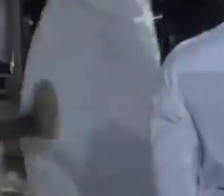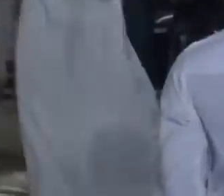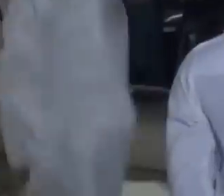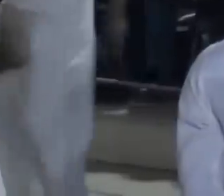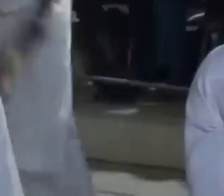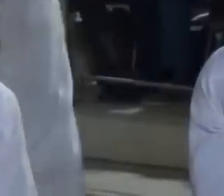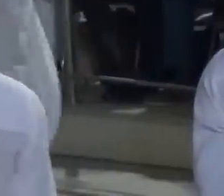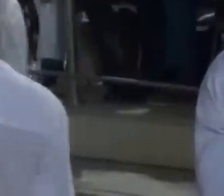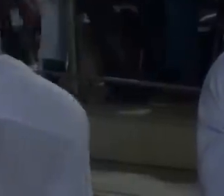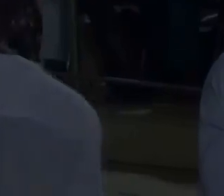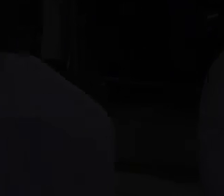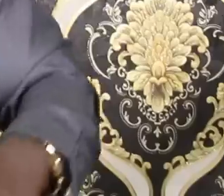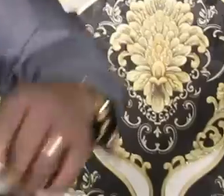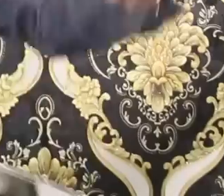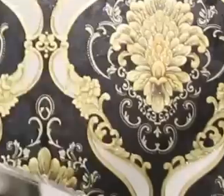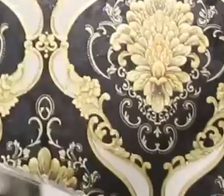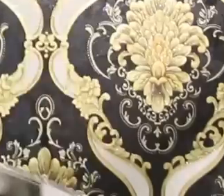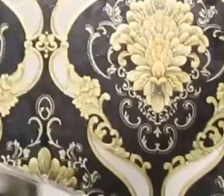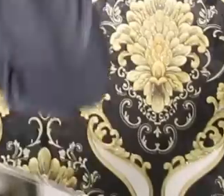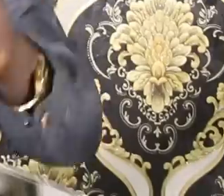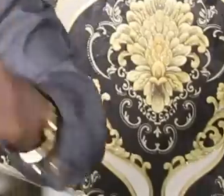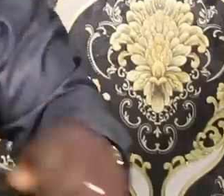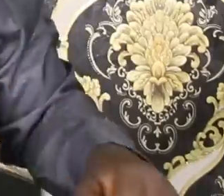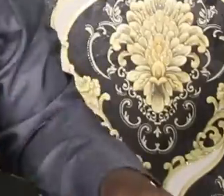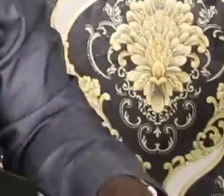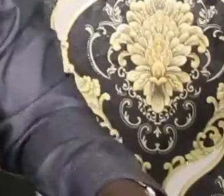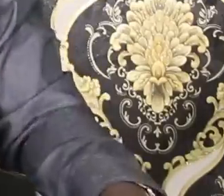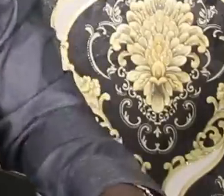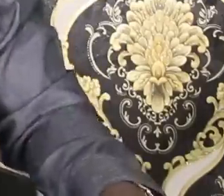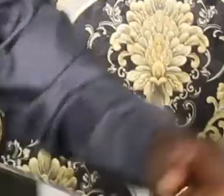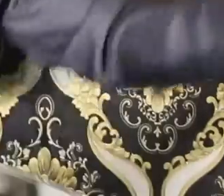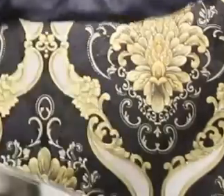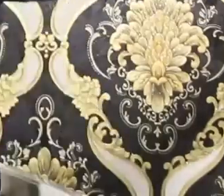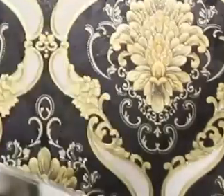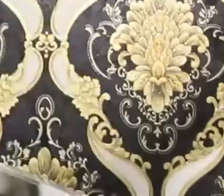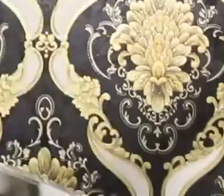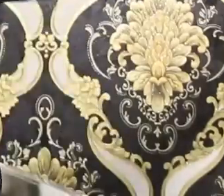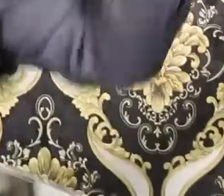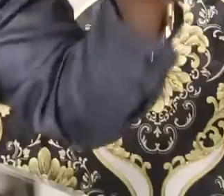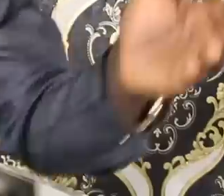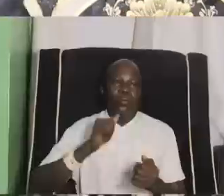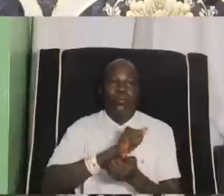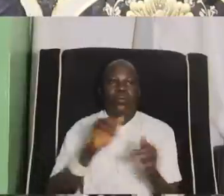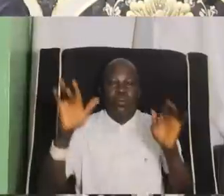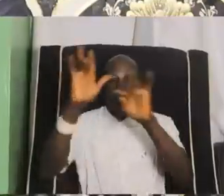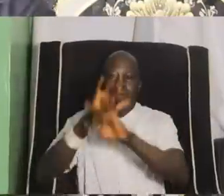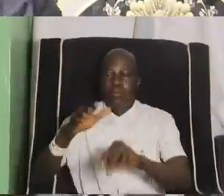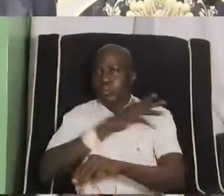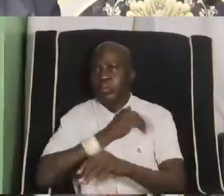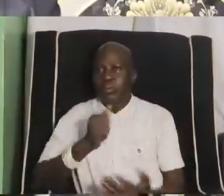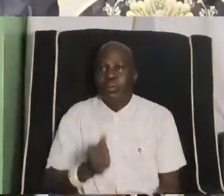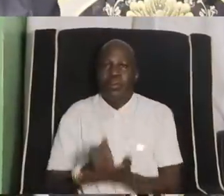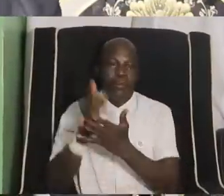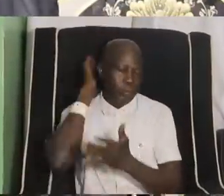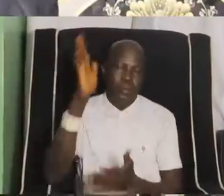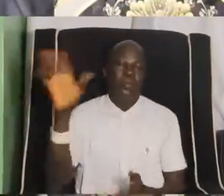sebioba lolorun ma lo asejade authority comes out anu ati ran lowo mercy and help o ma